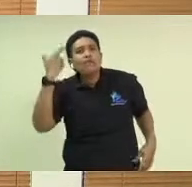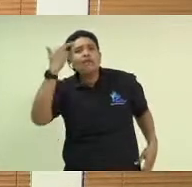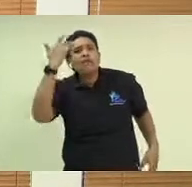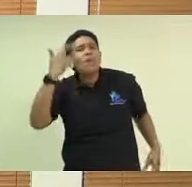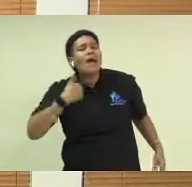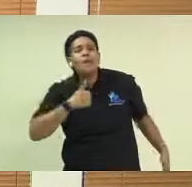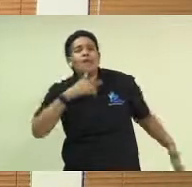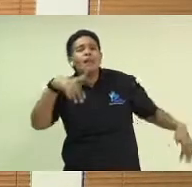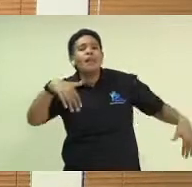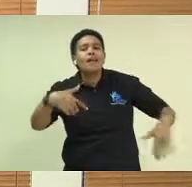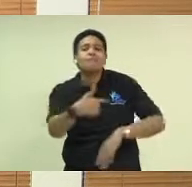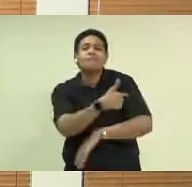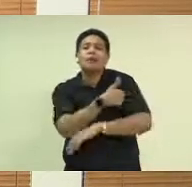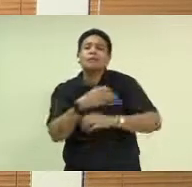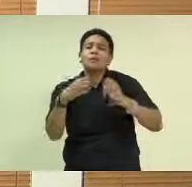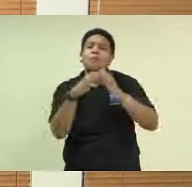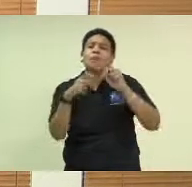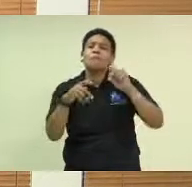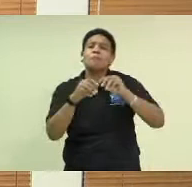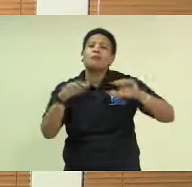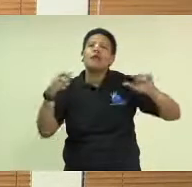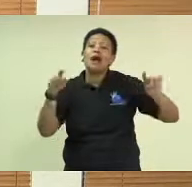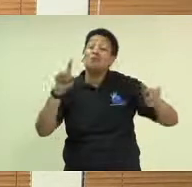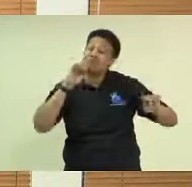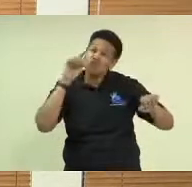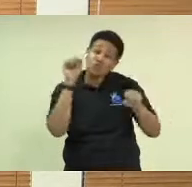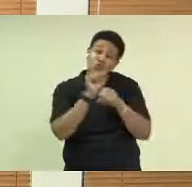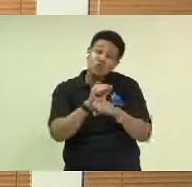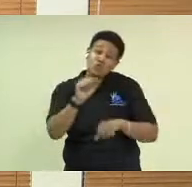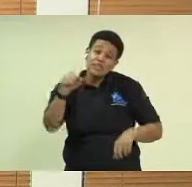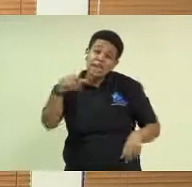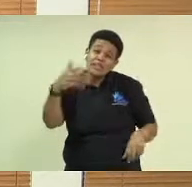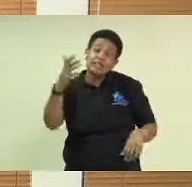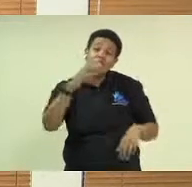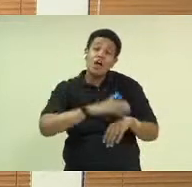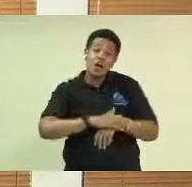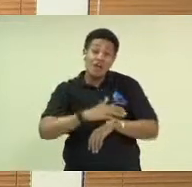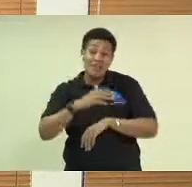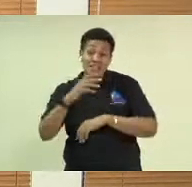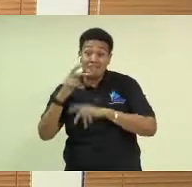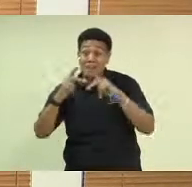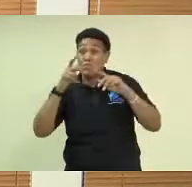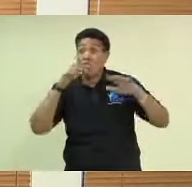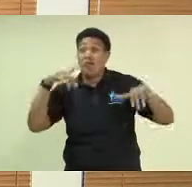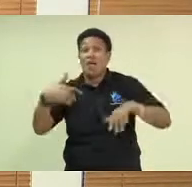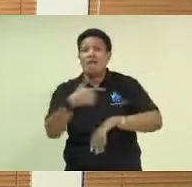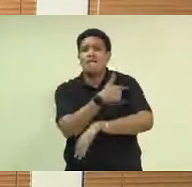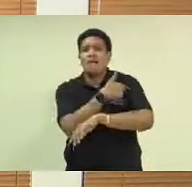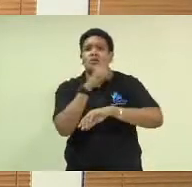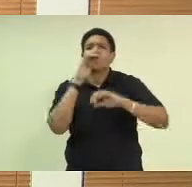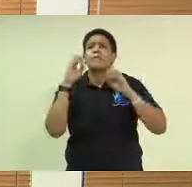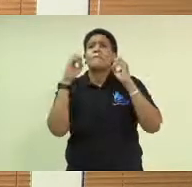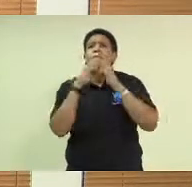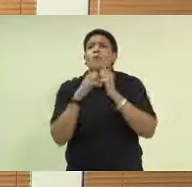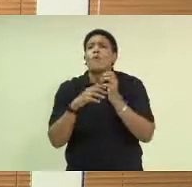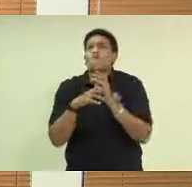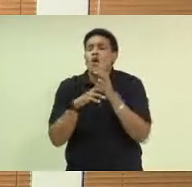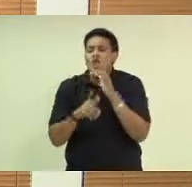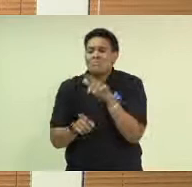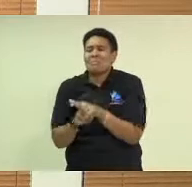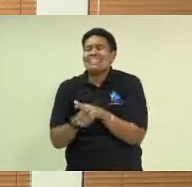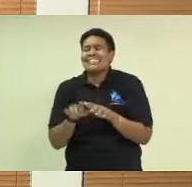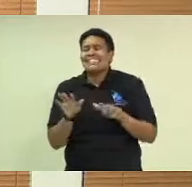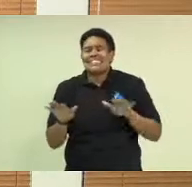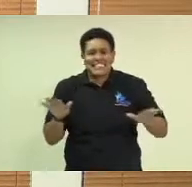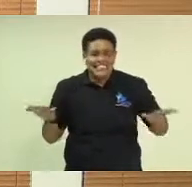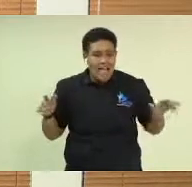we are not vaccinating more persons. It is true that unvaccinated persons are going to be a lot more vulnerable. And